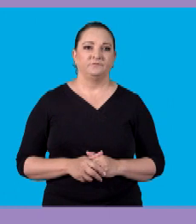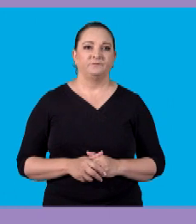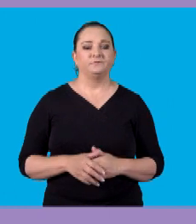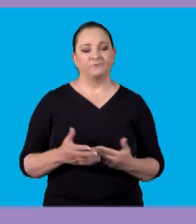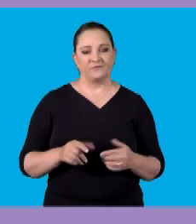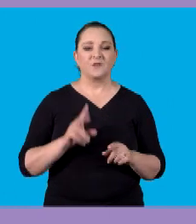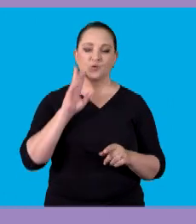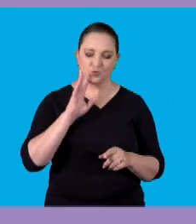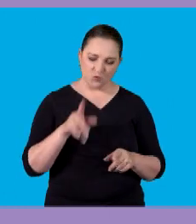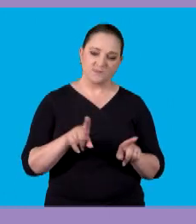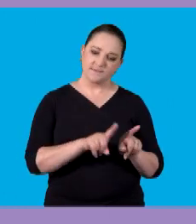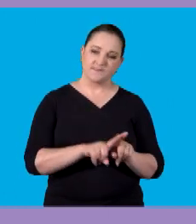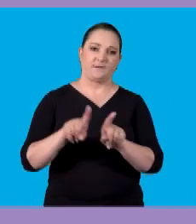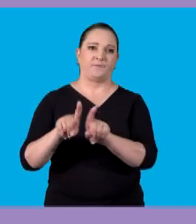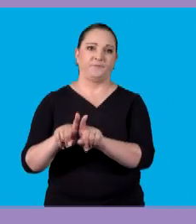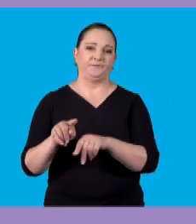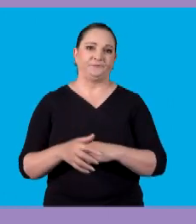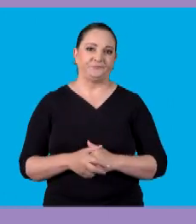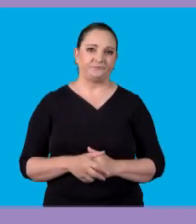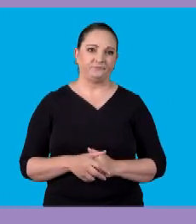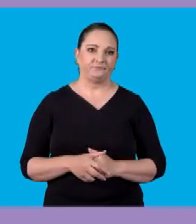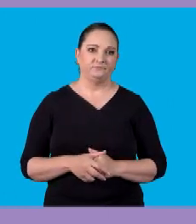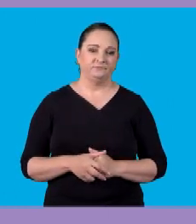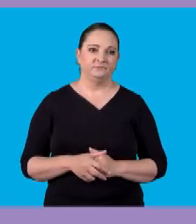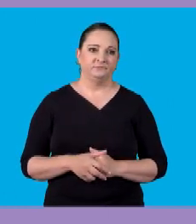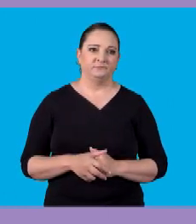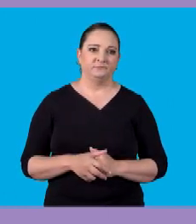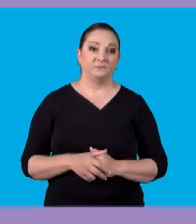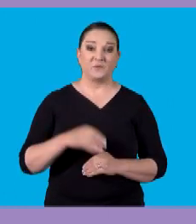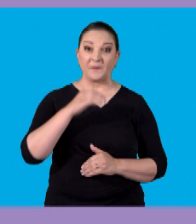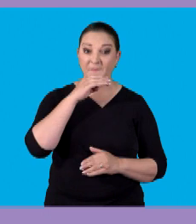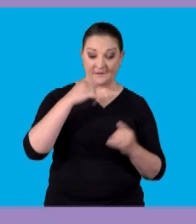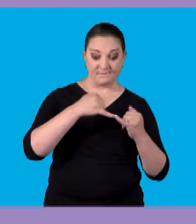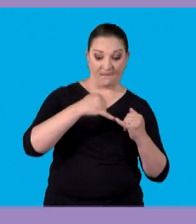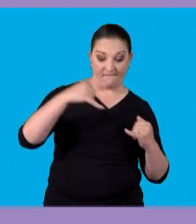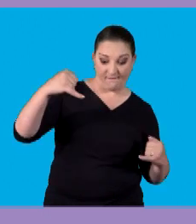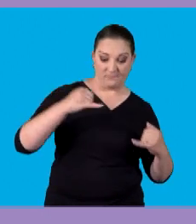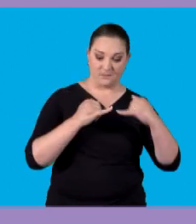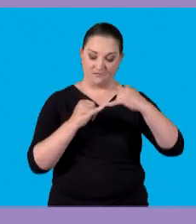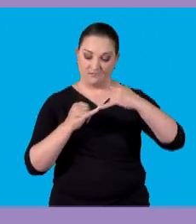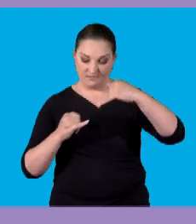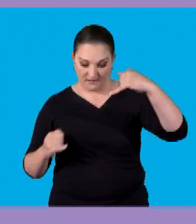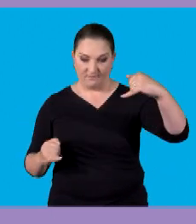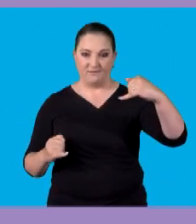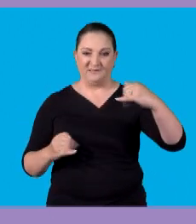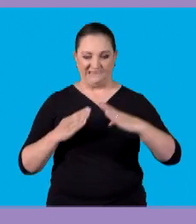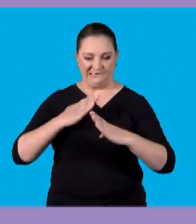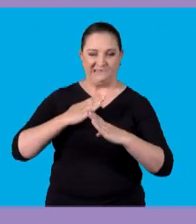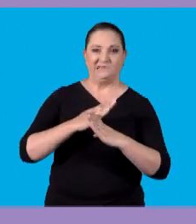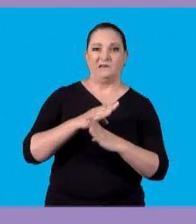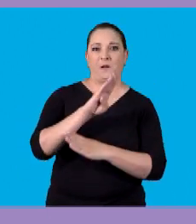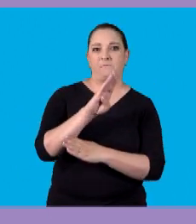there. So they will be equal. And that is those are the diagonals of a parallelogram.